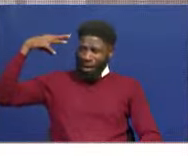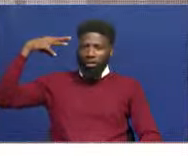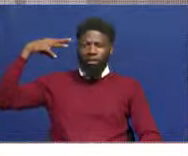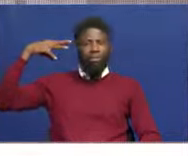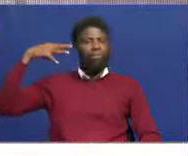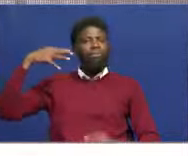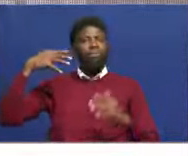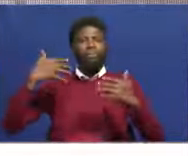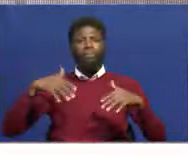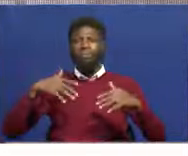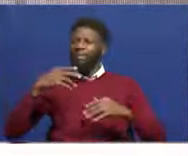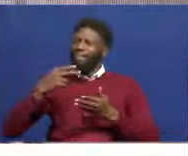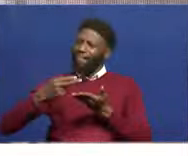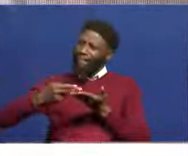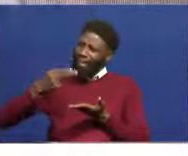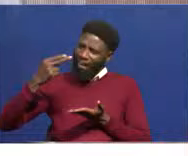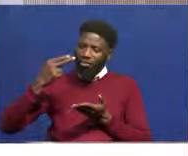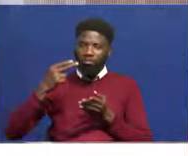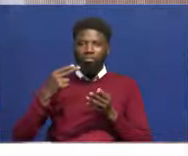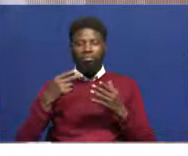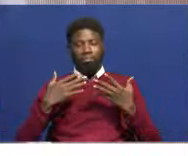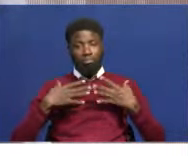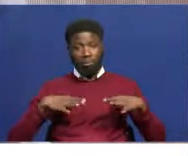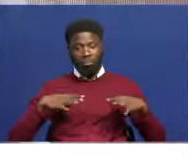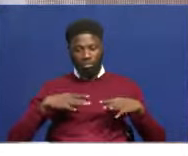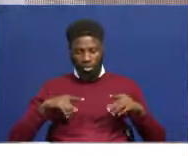life of our people.